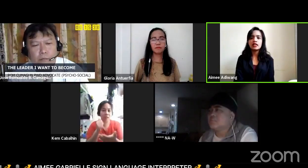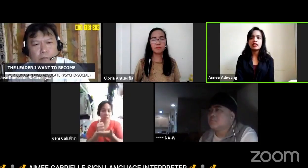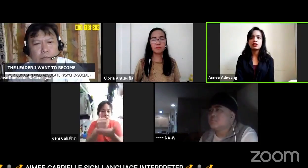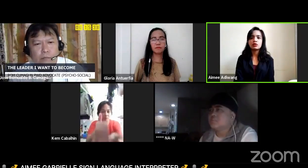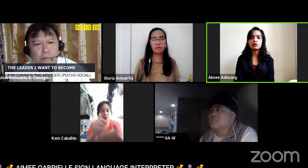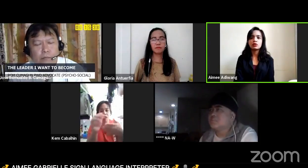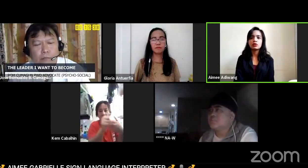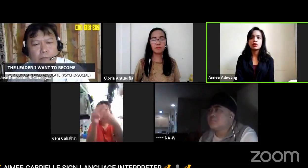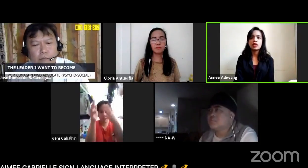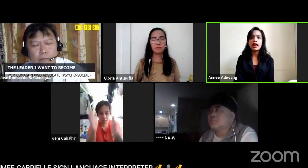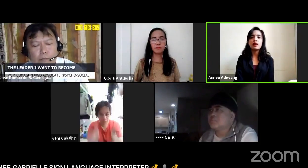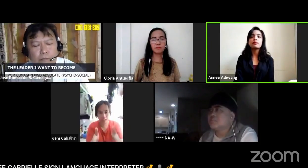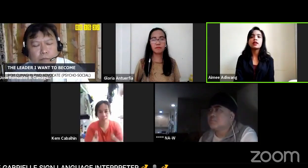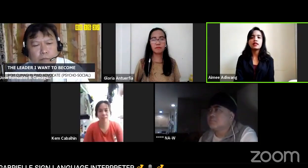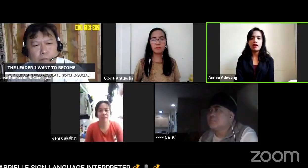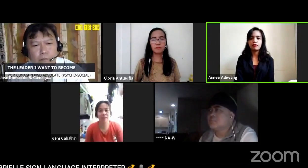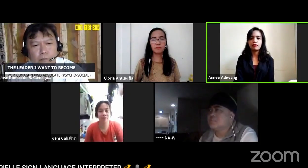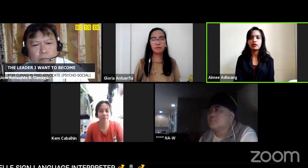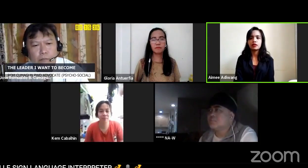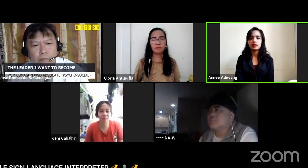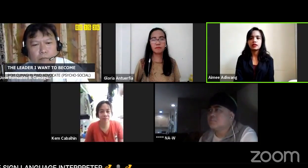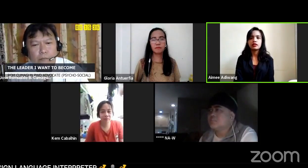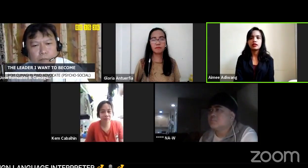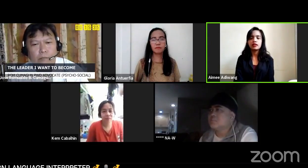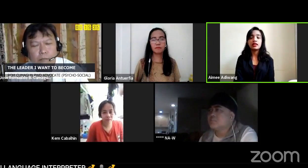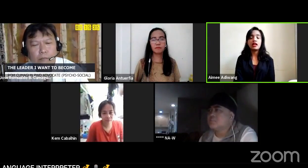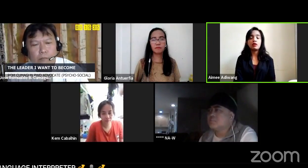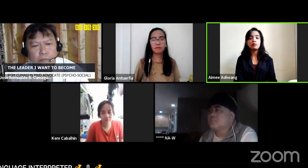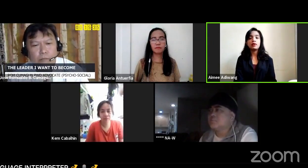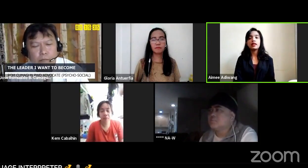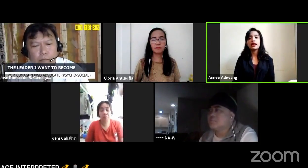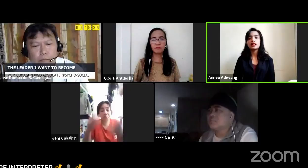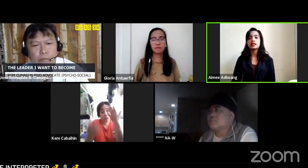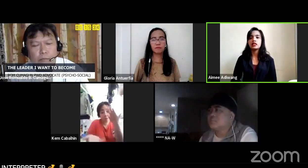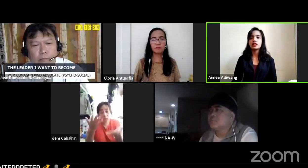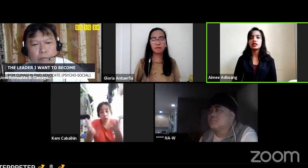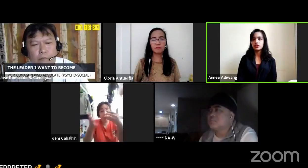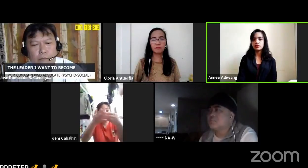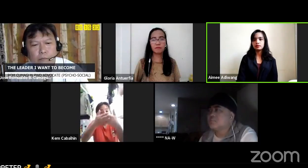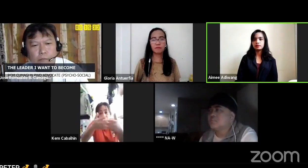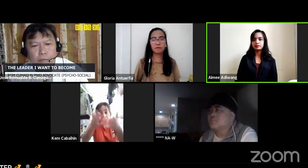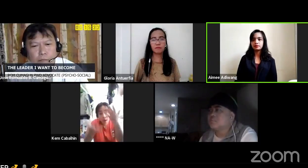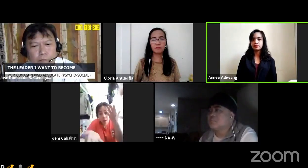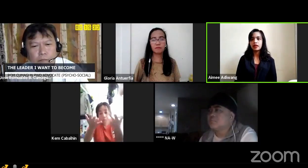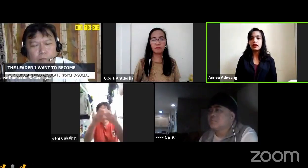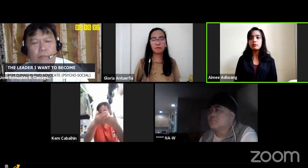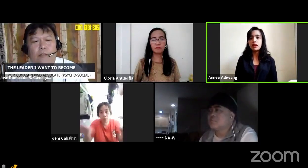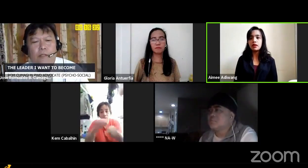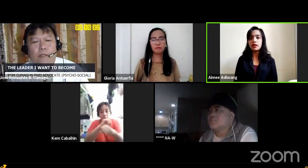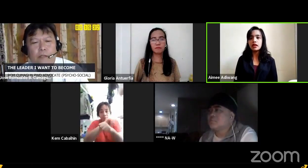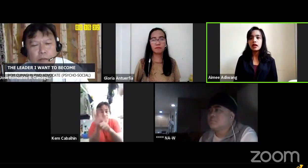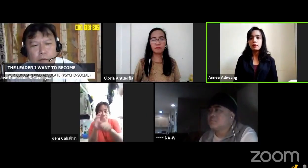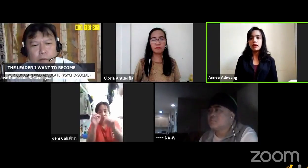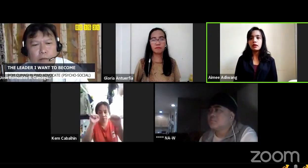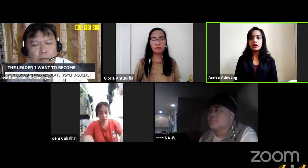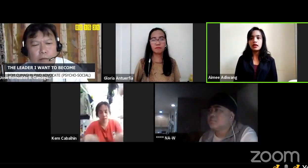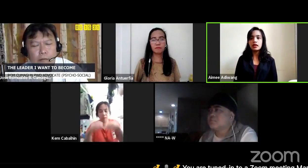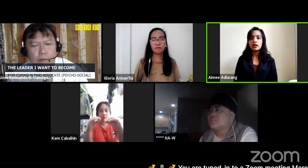I decided to help the deaf, that they will be the next leaders. And